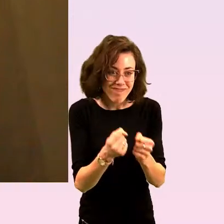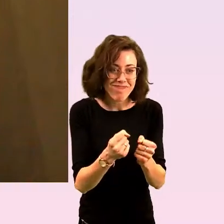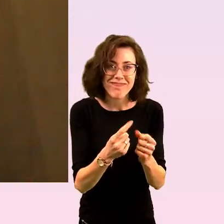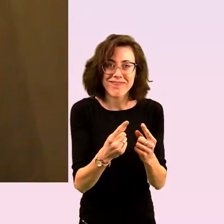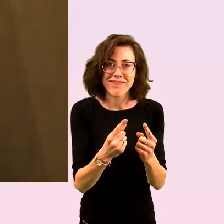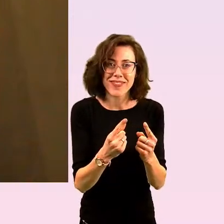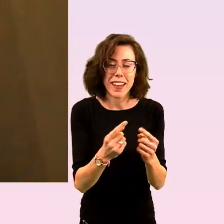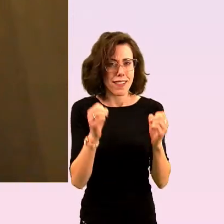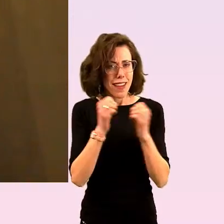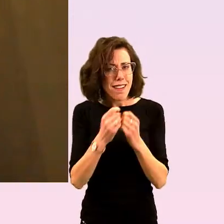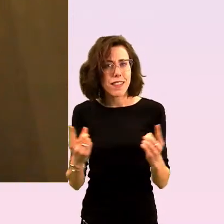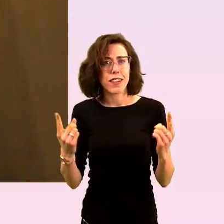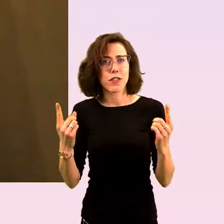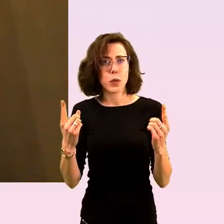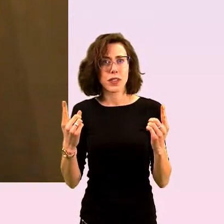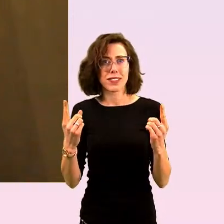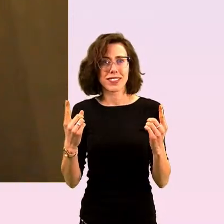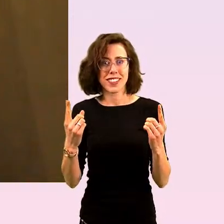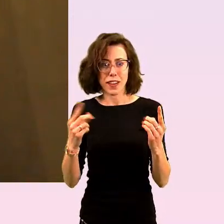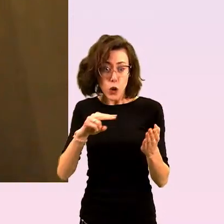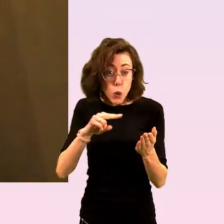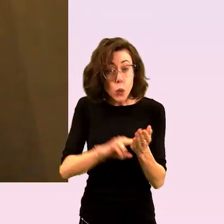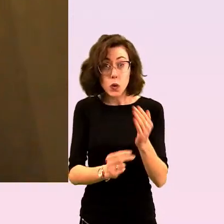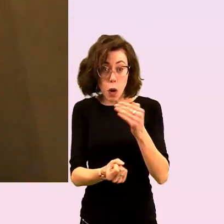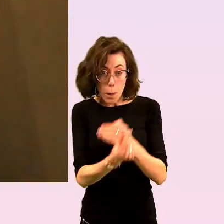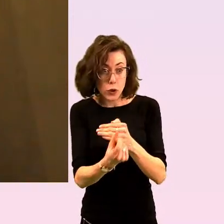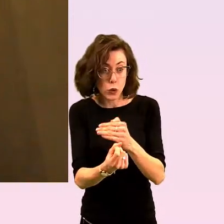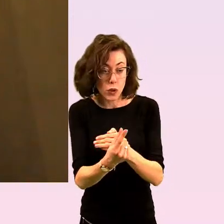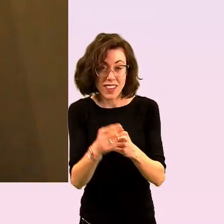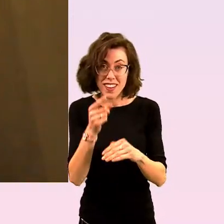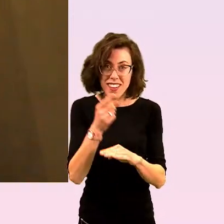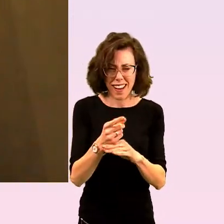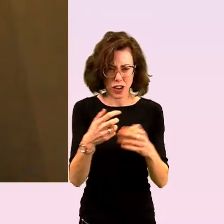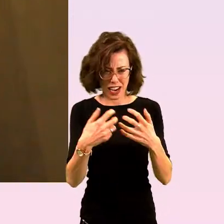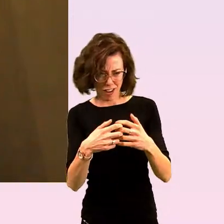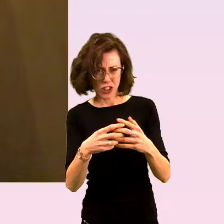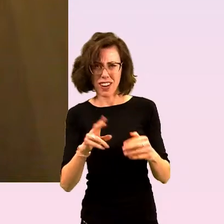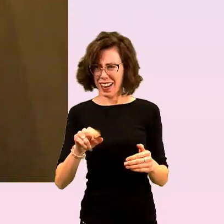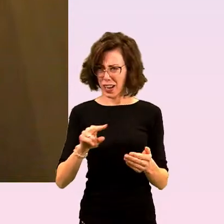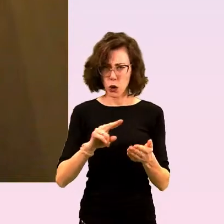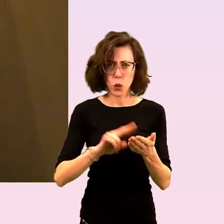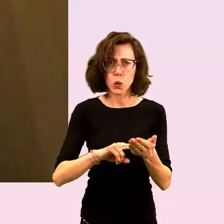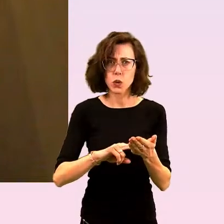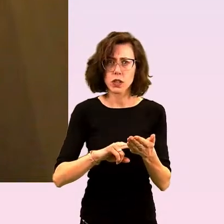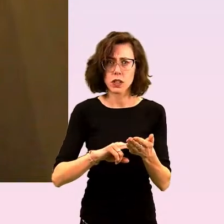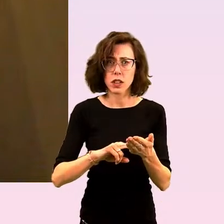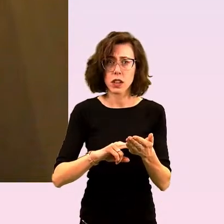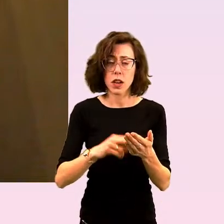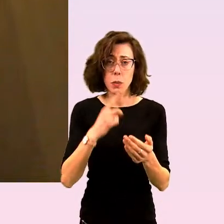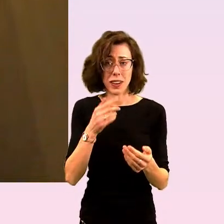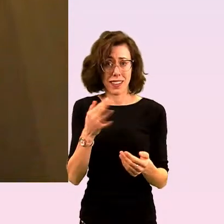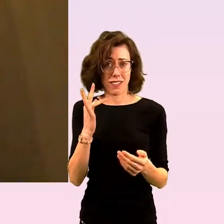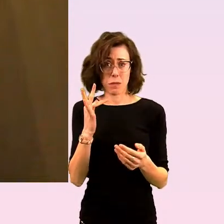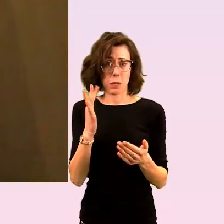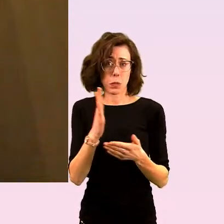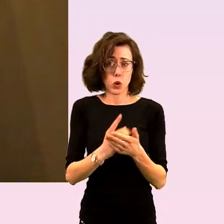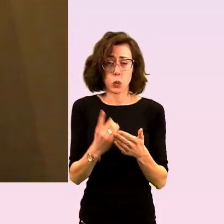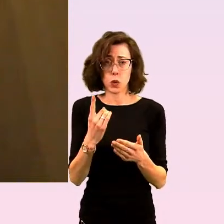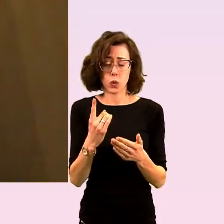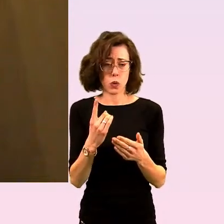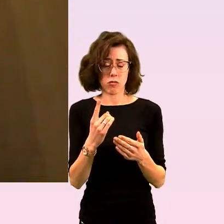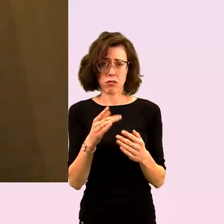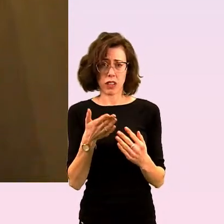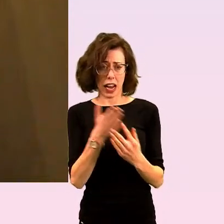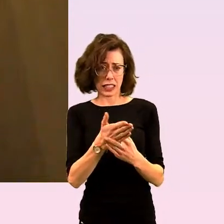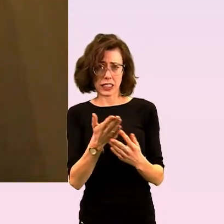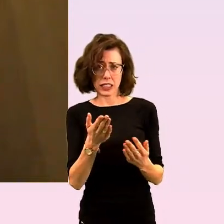has harvested those opportunities, while at the same time, if somebody cannot use that, well then